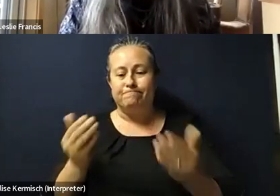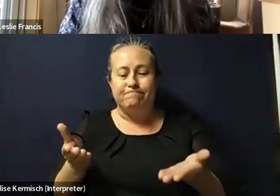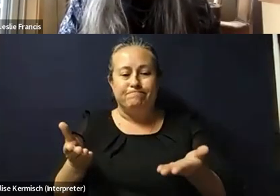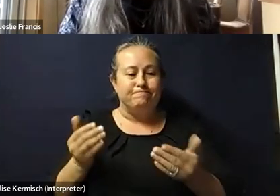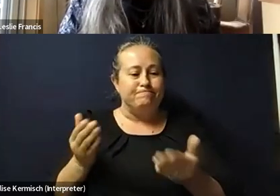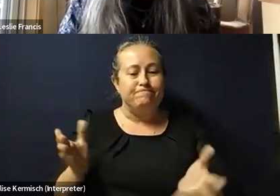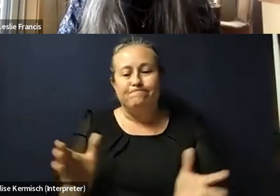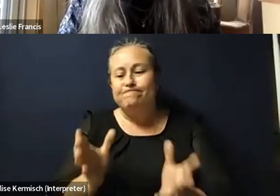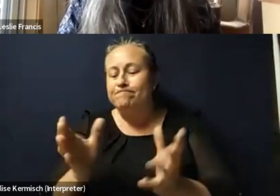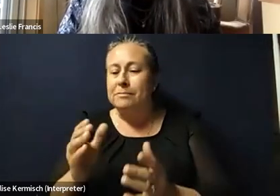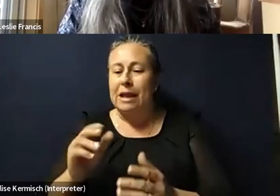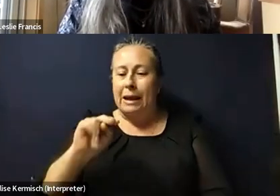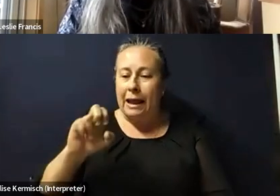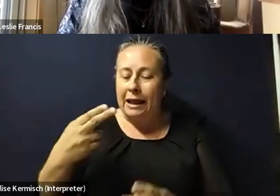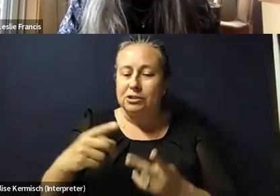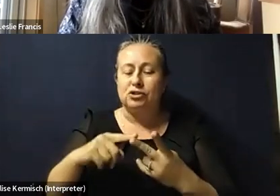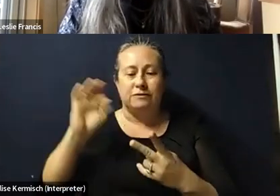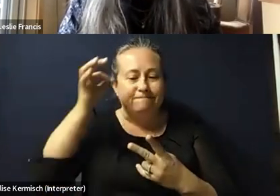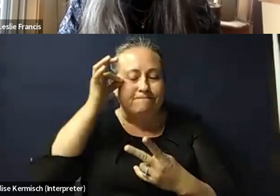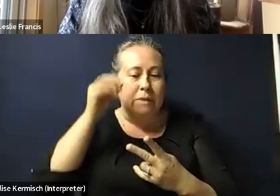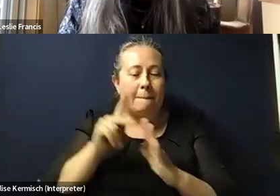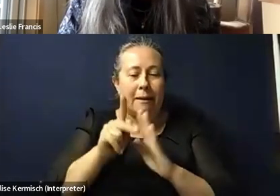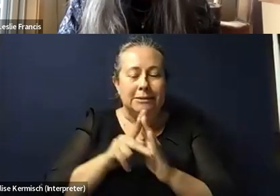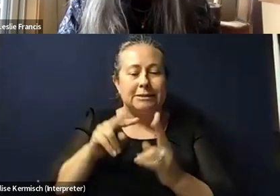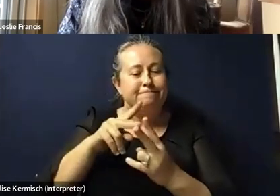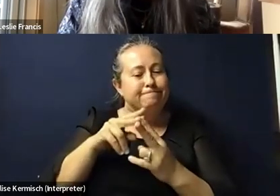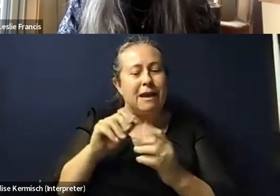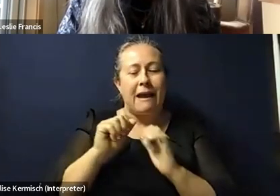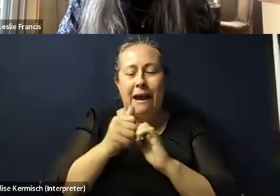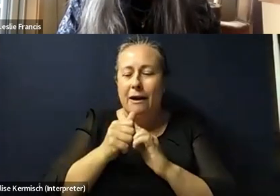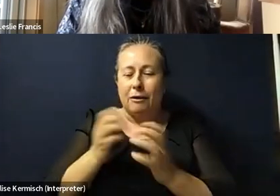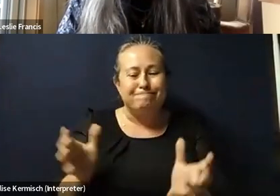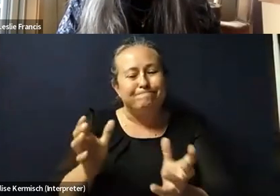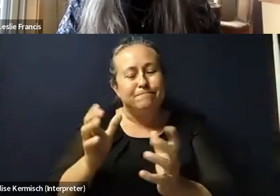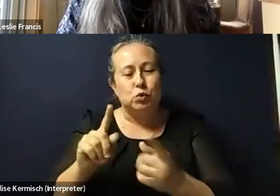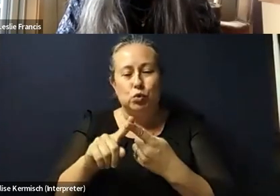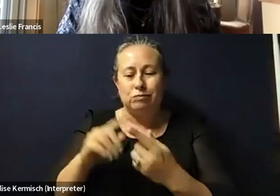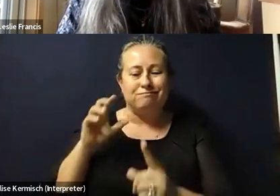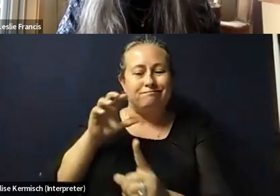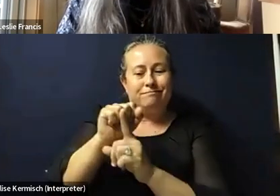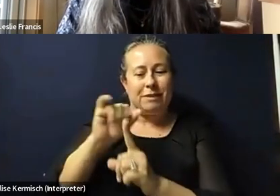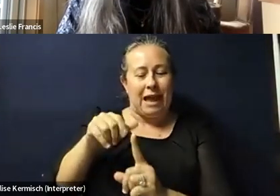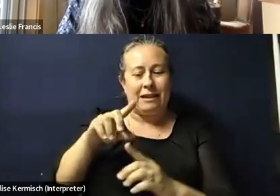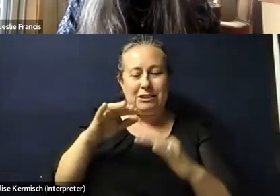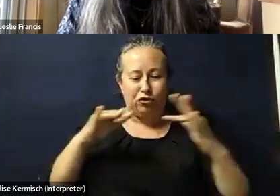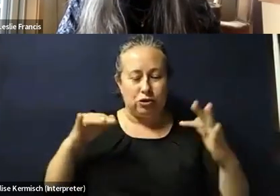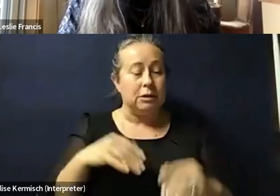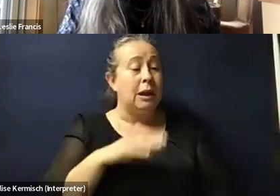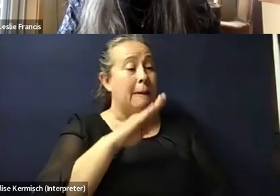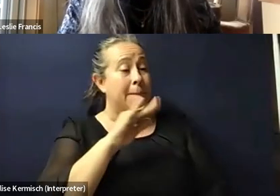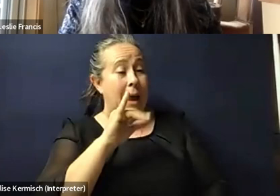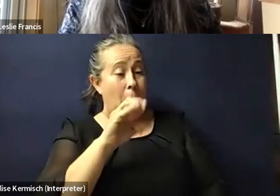know, does a job, good job of capturing that diversity. Right, and bioethics as